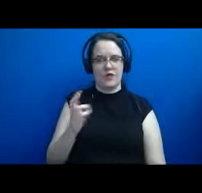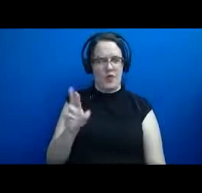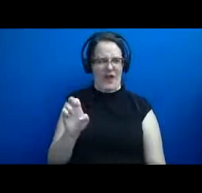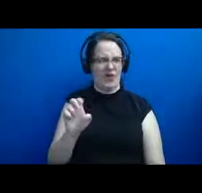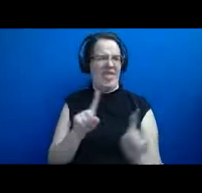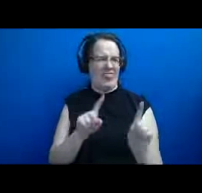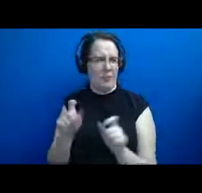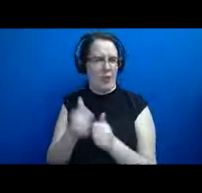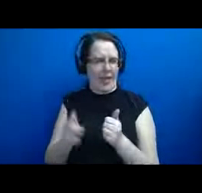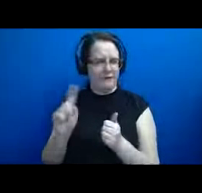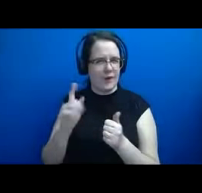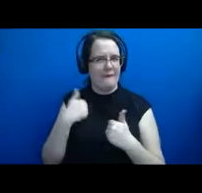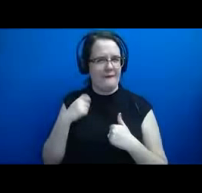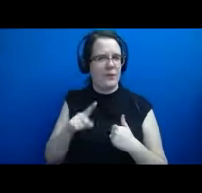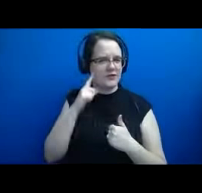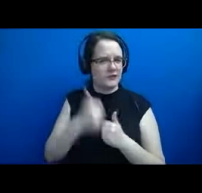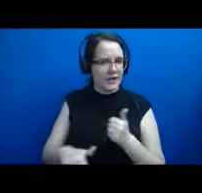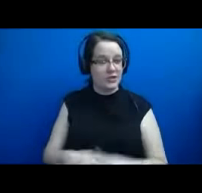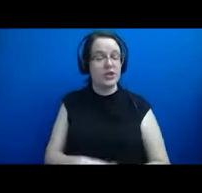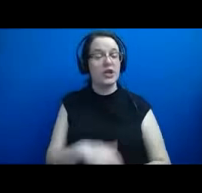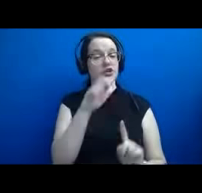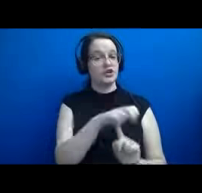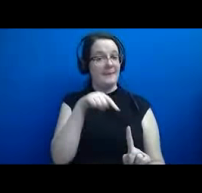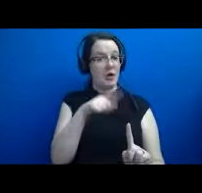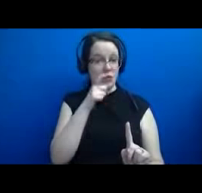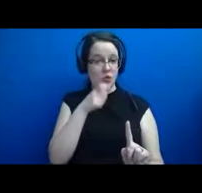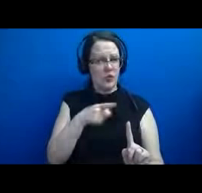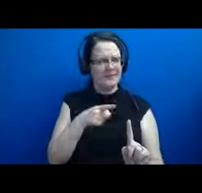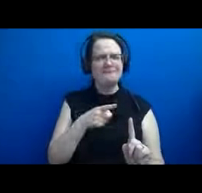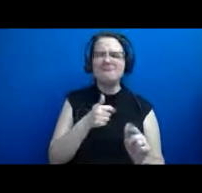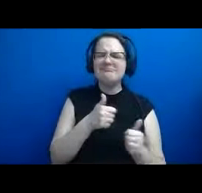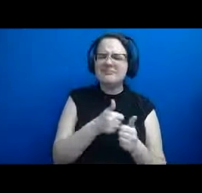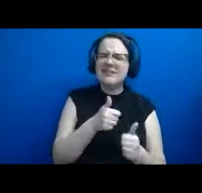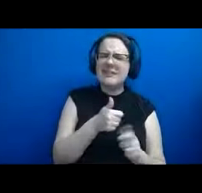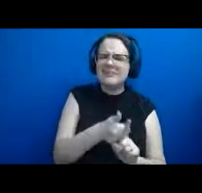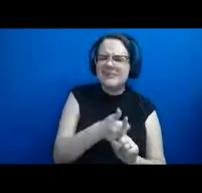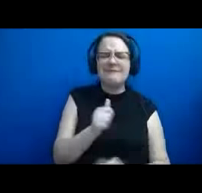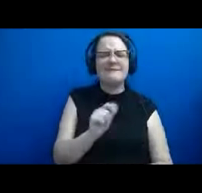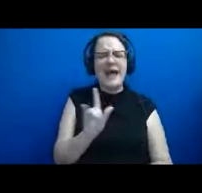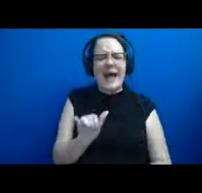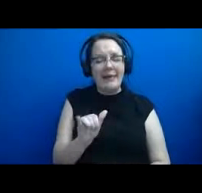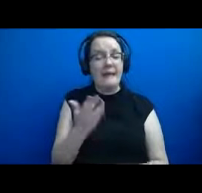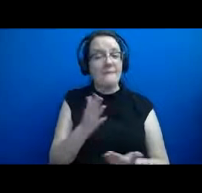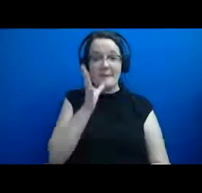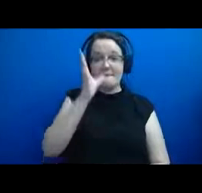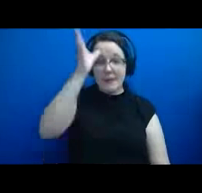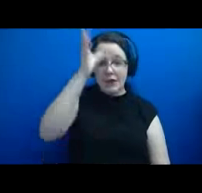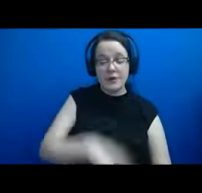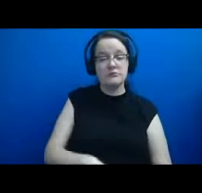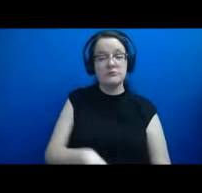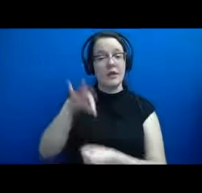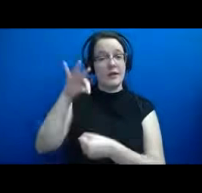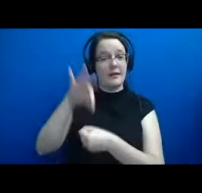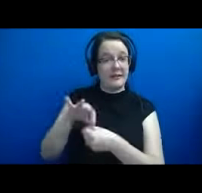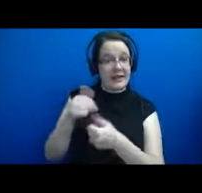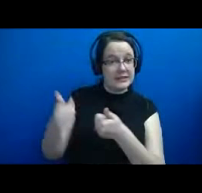And a champion is someone who's an ally in this advocacy. It could be a parent, an elected official, others that you know